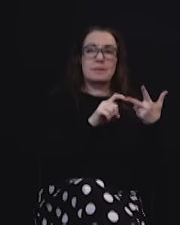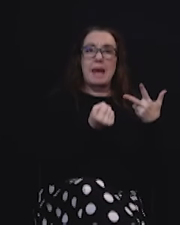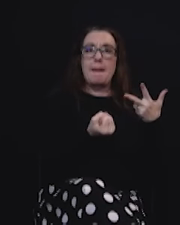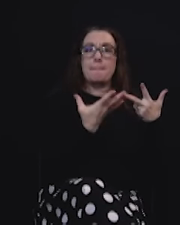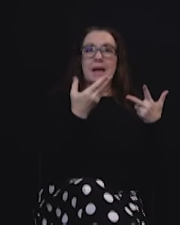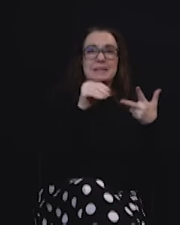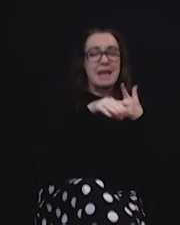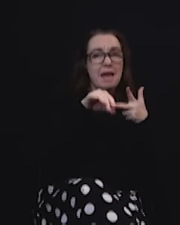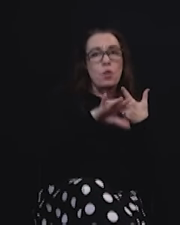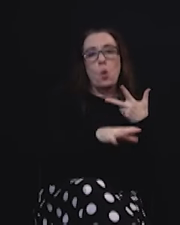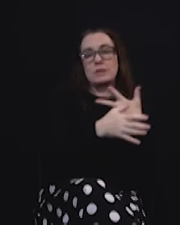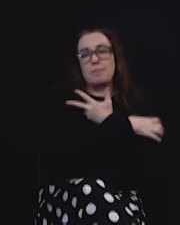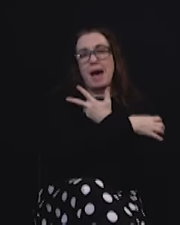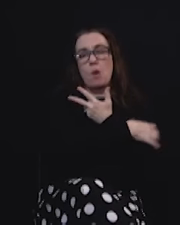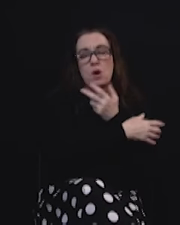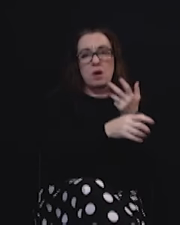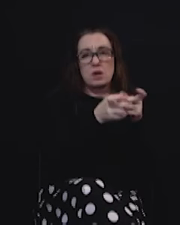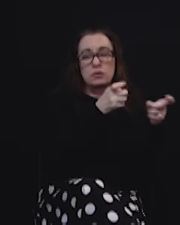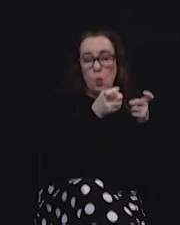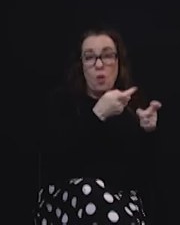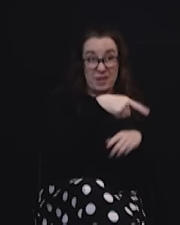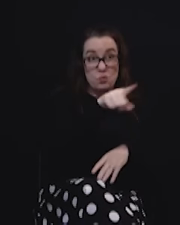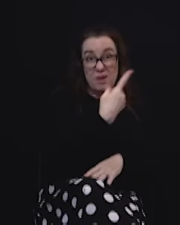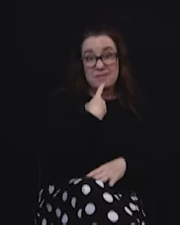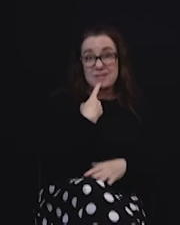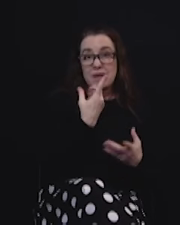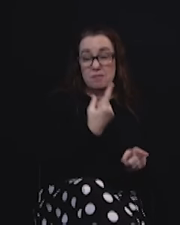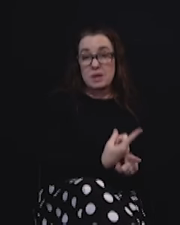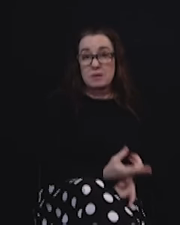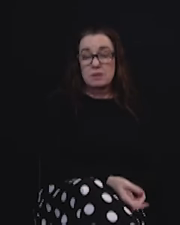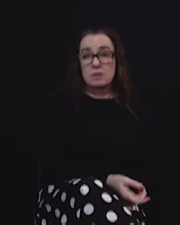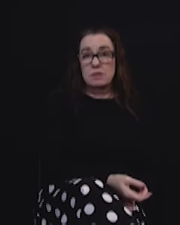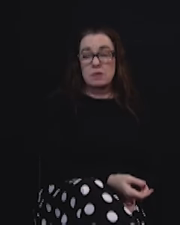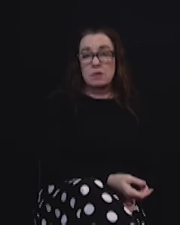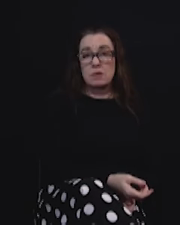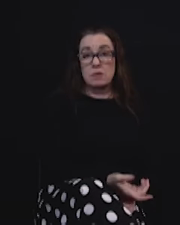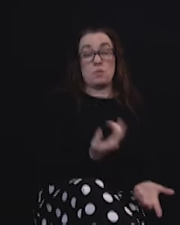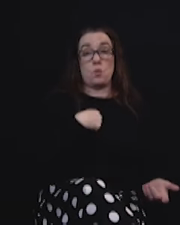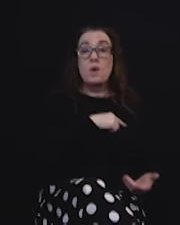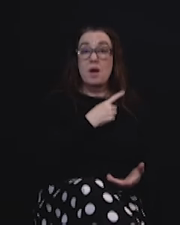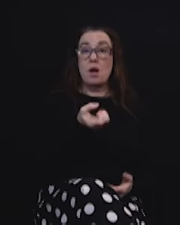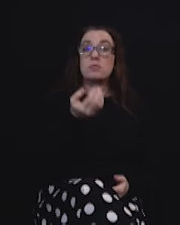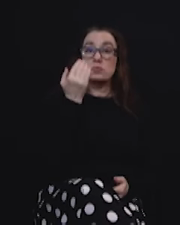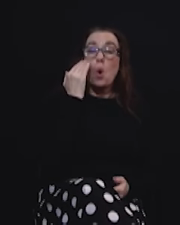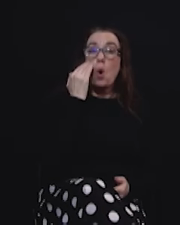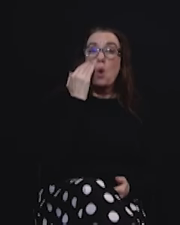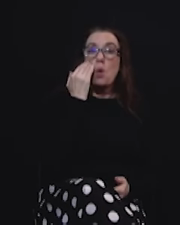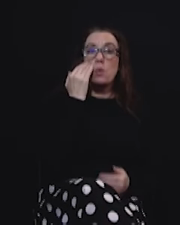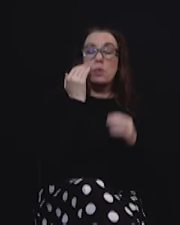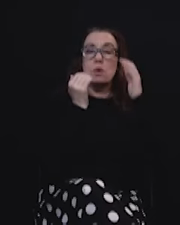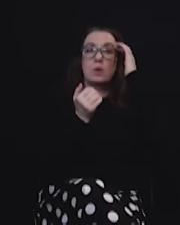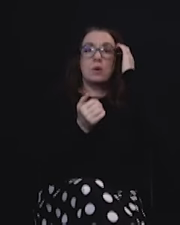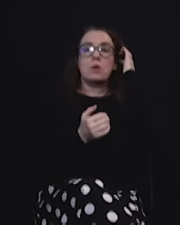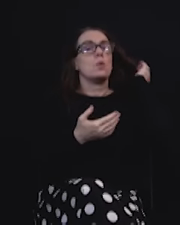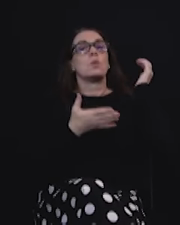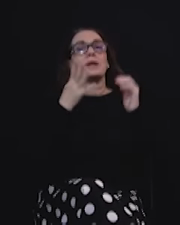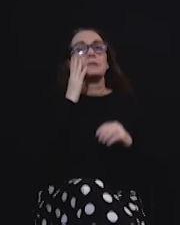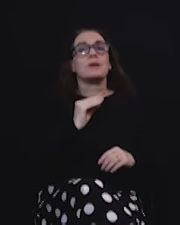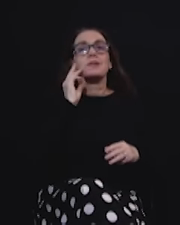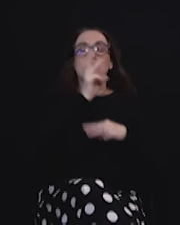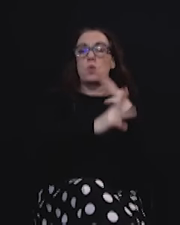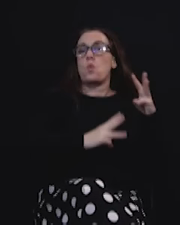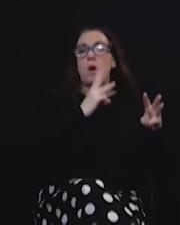have influence, power, and control, like you all said. We all know it. We all walk in that world every